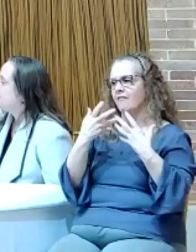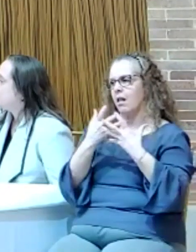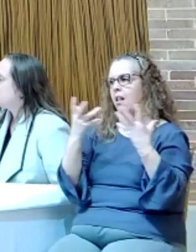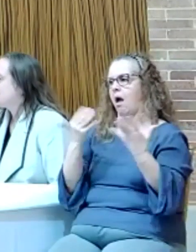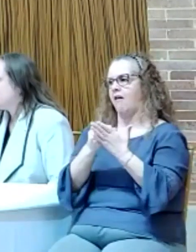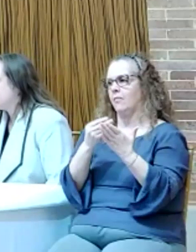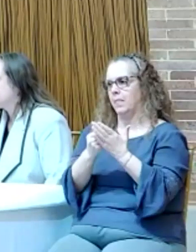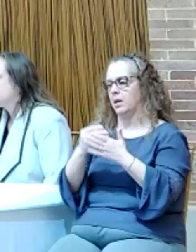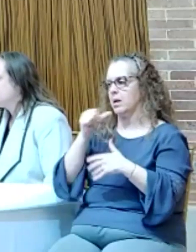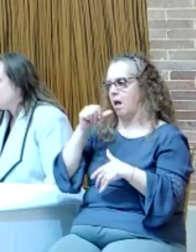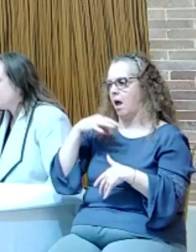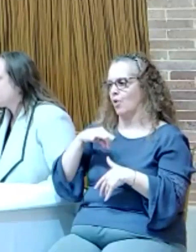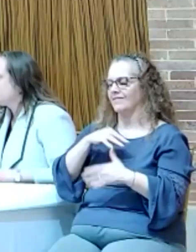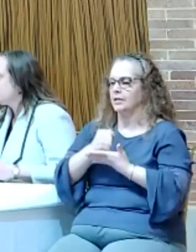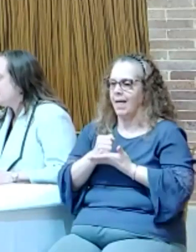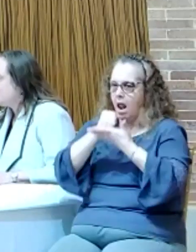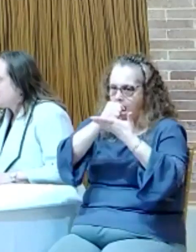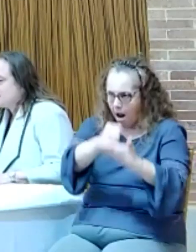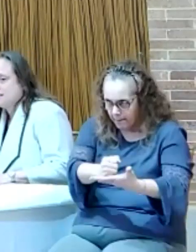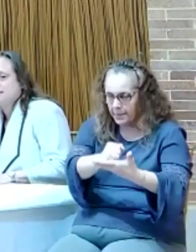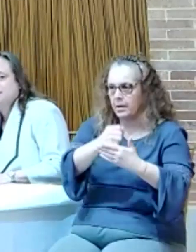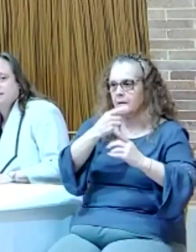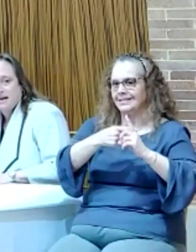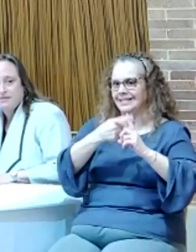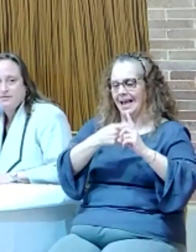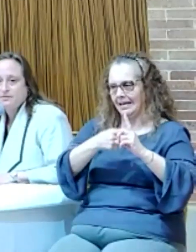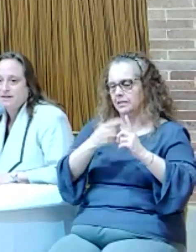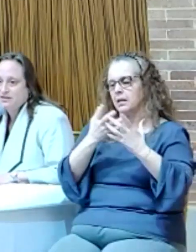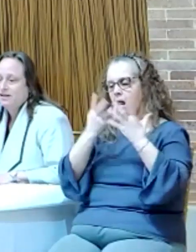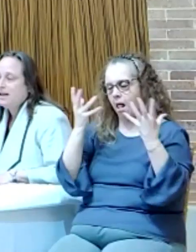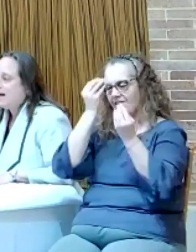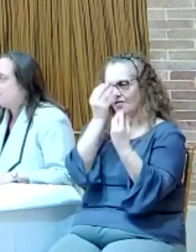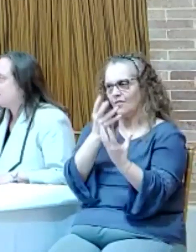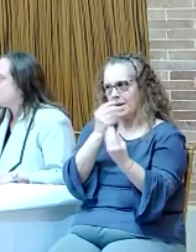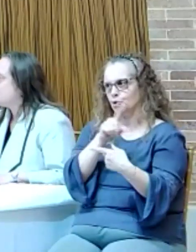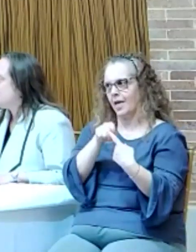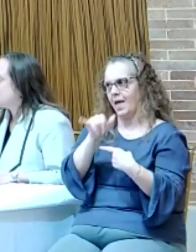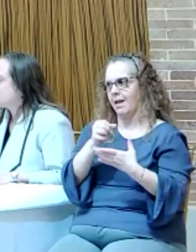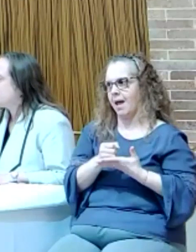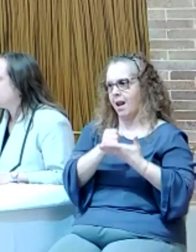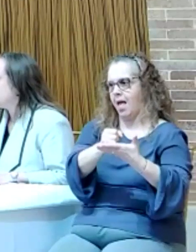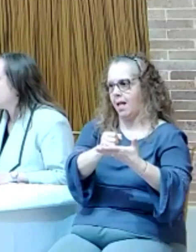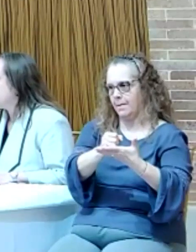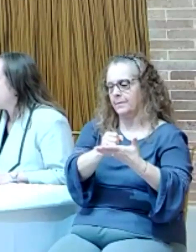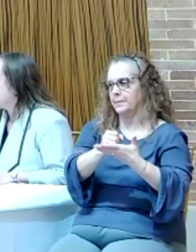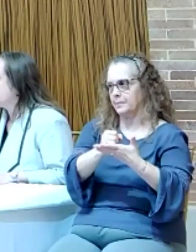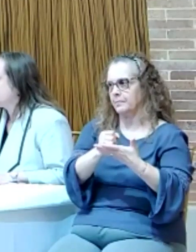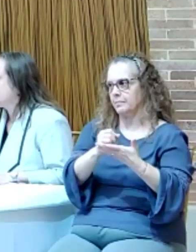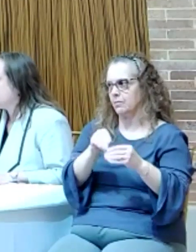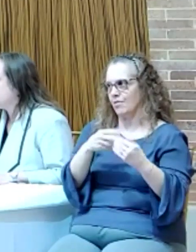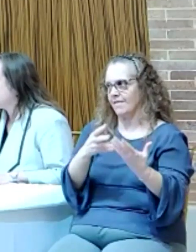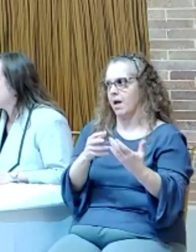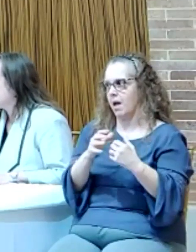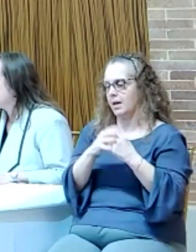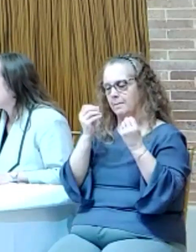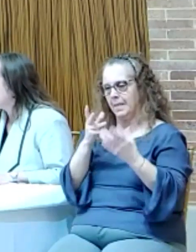help people with tenants rights there's a lot of fact sheets there's a lot of information out there so tenants can be provided that and there's a